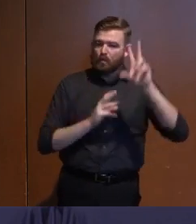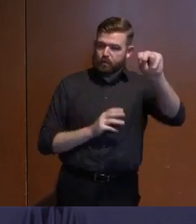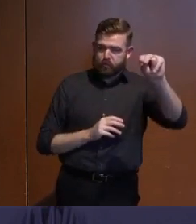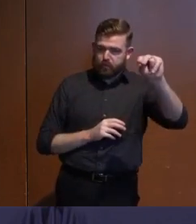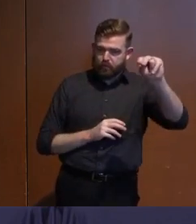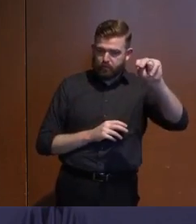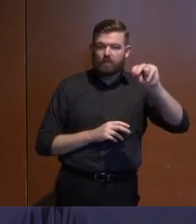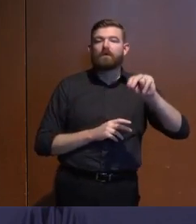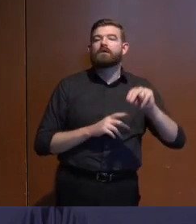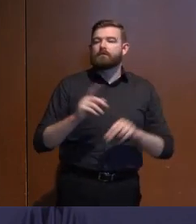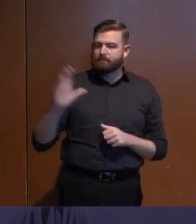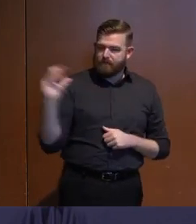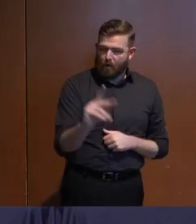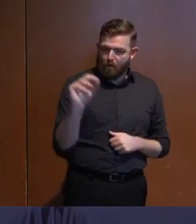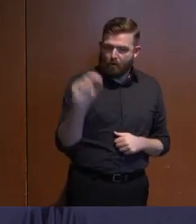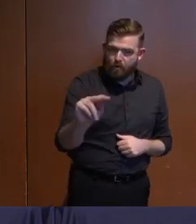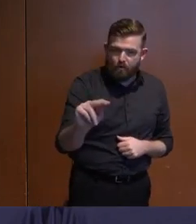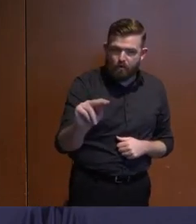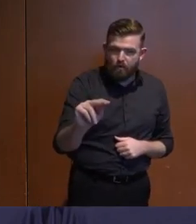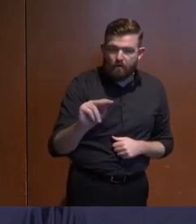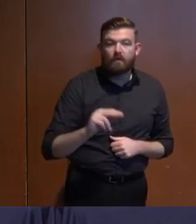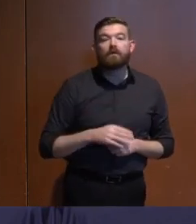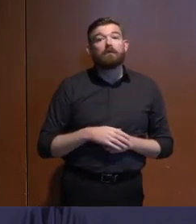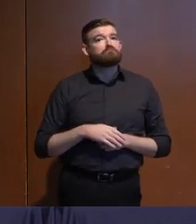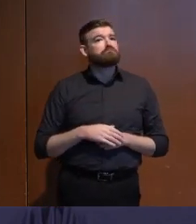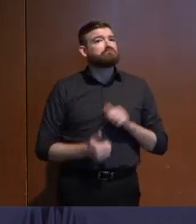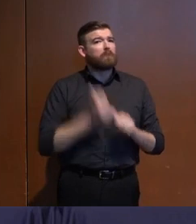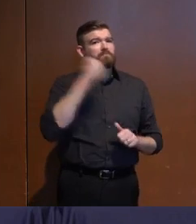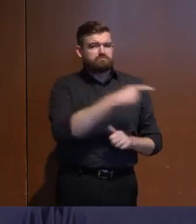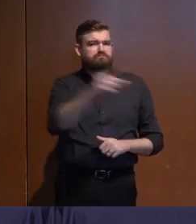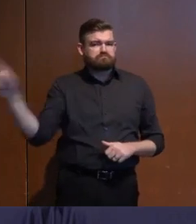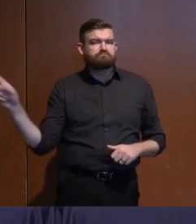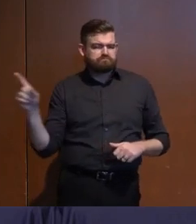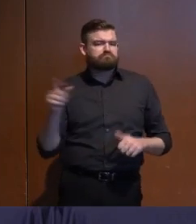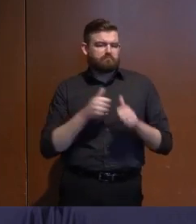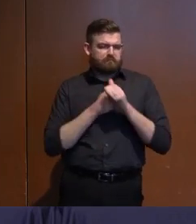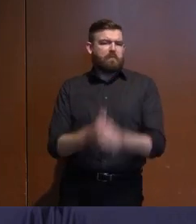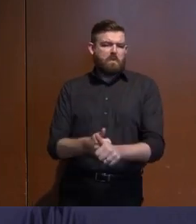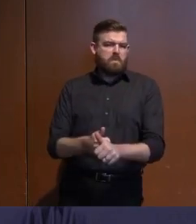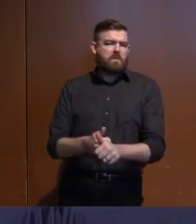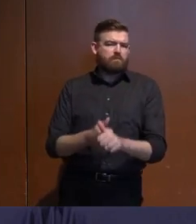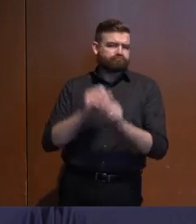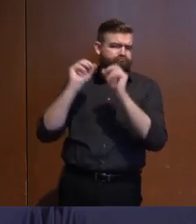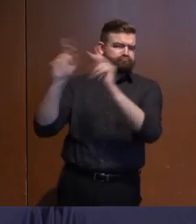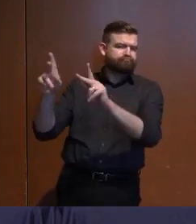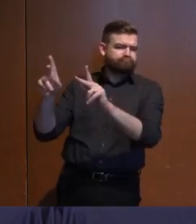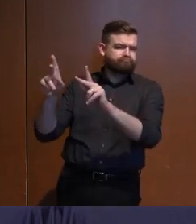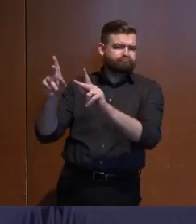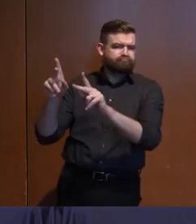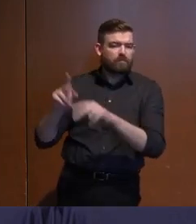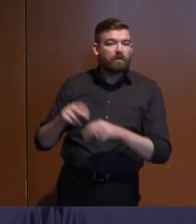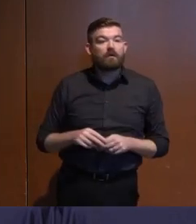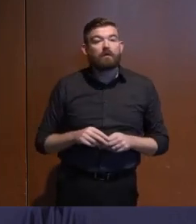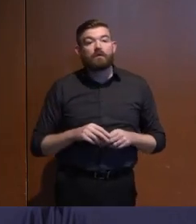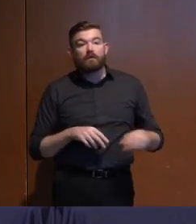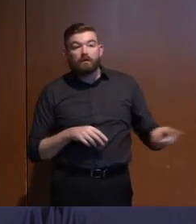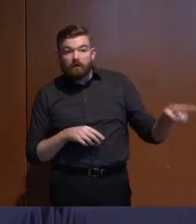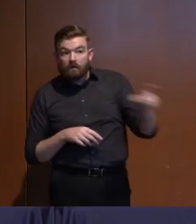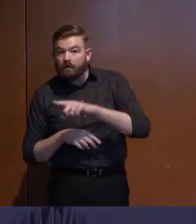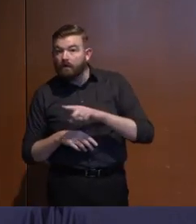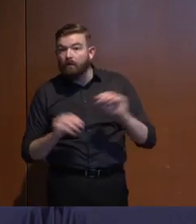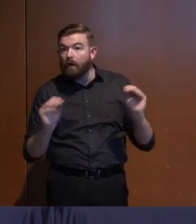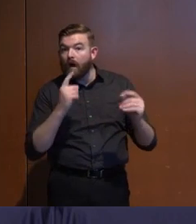their cooperation. To the holdouts who have not yet responded, you can expect a phone call from us, perhaps from